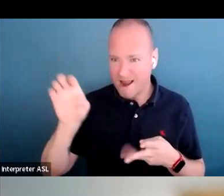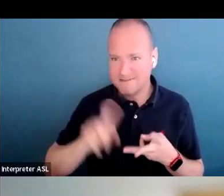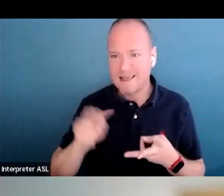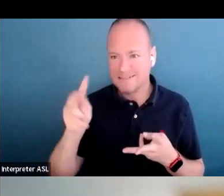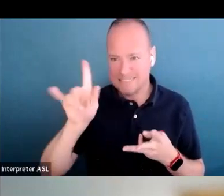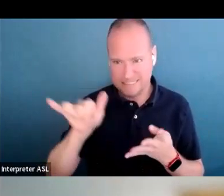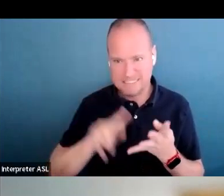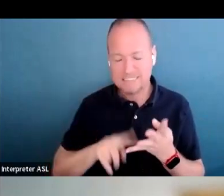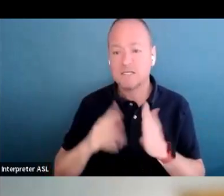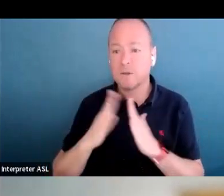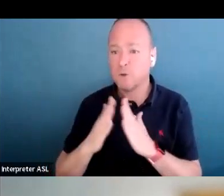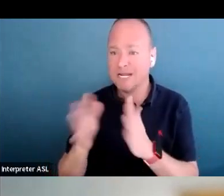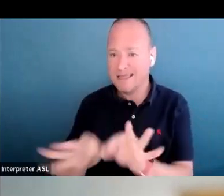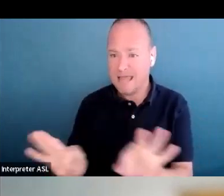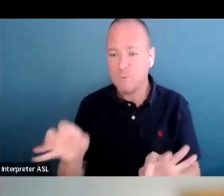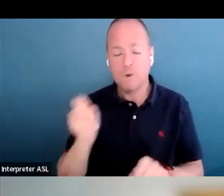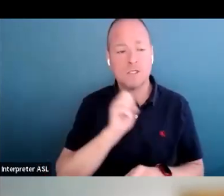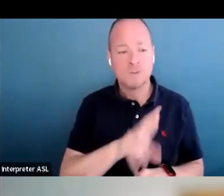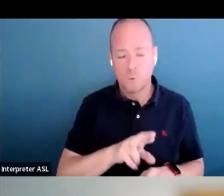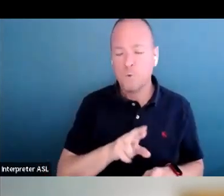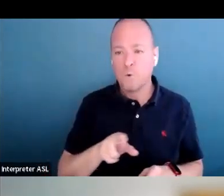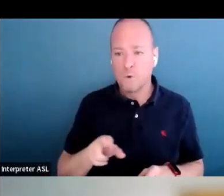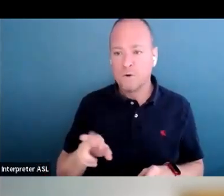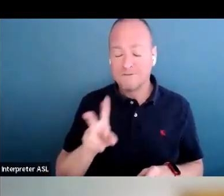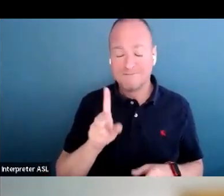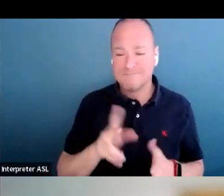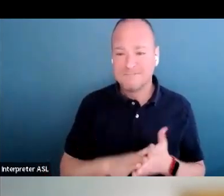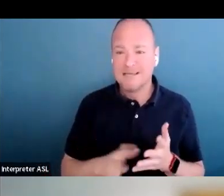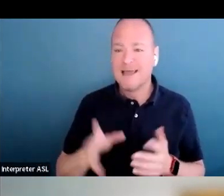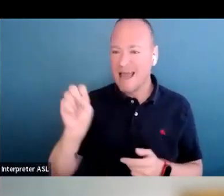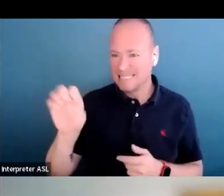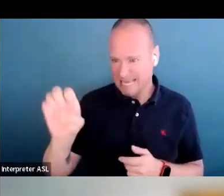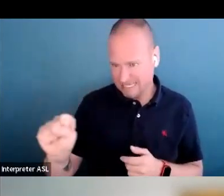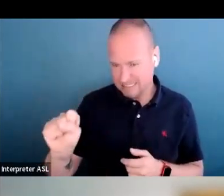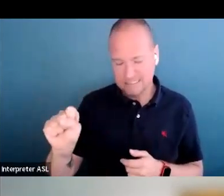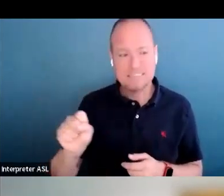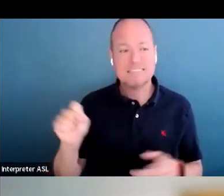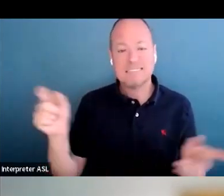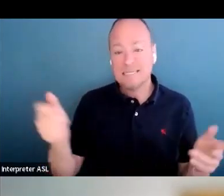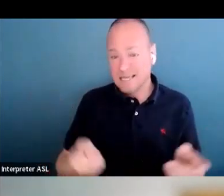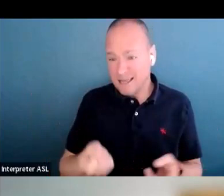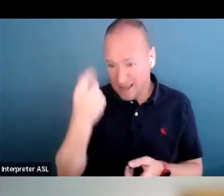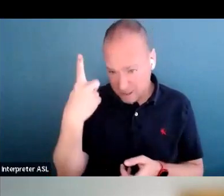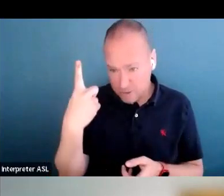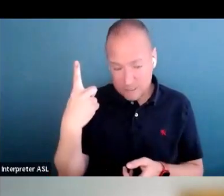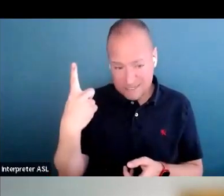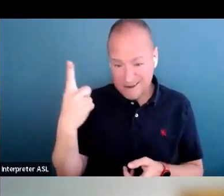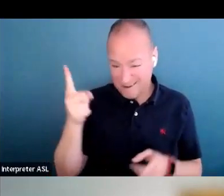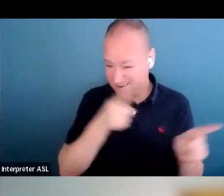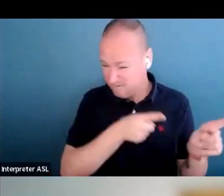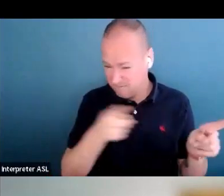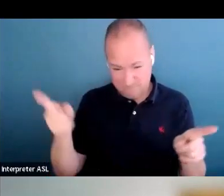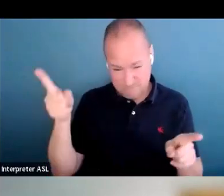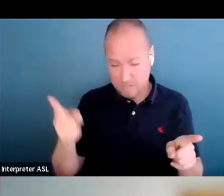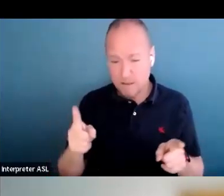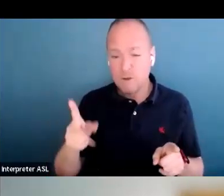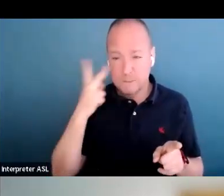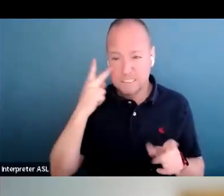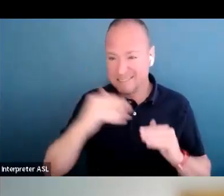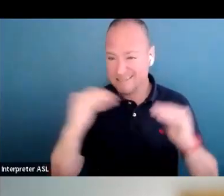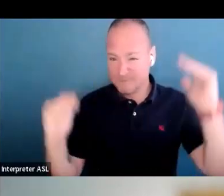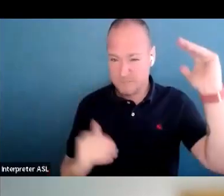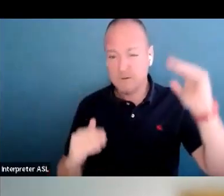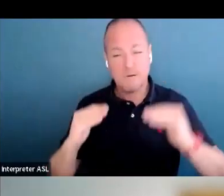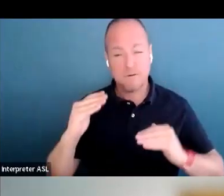or socioeconomic status. Understanding demographics is key to understanding disparities between demographic groups.